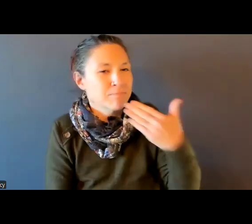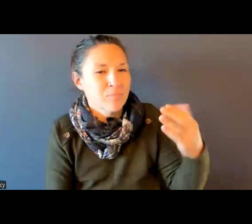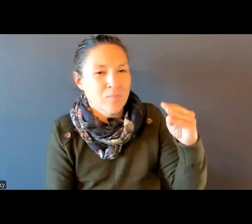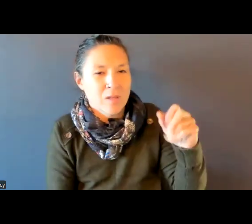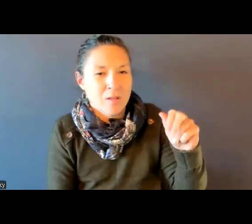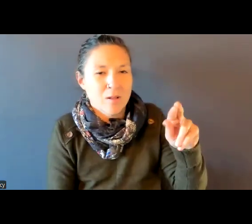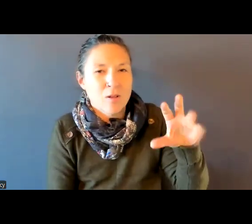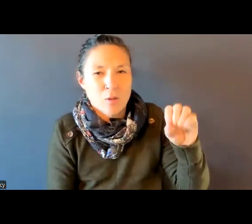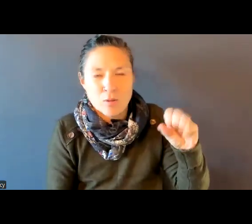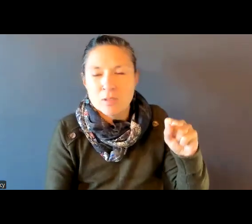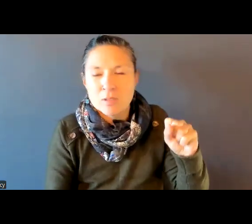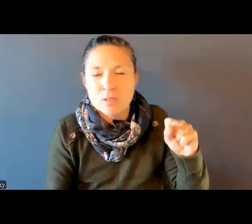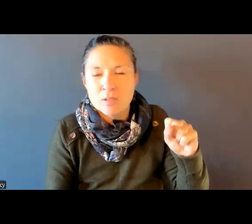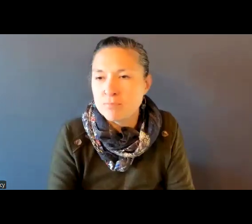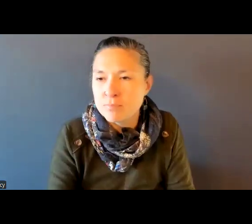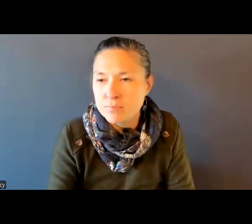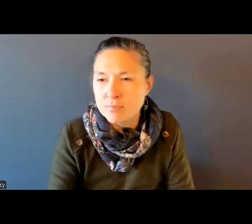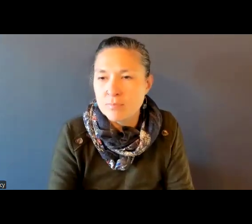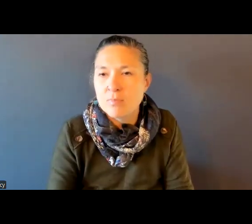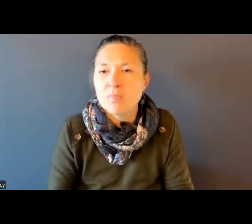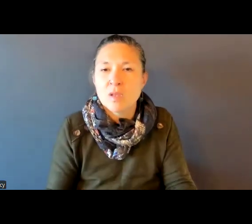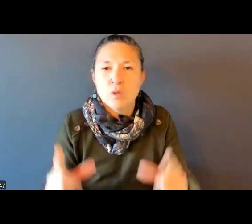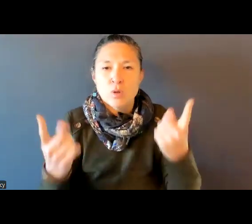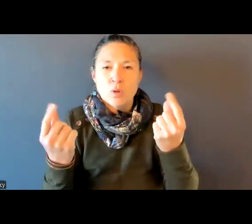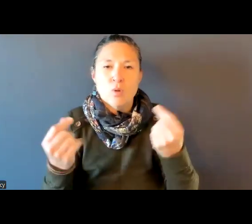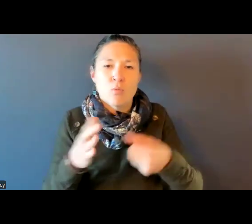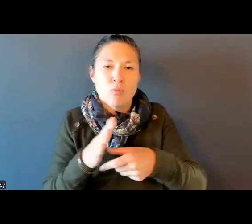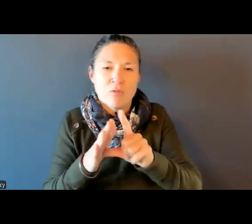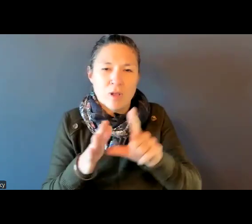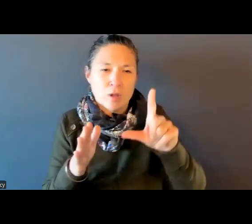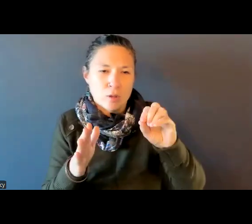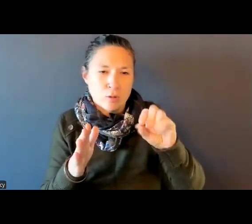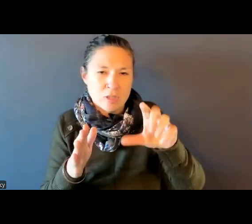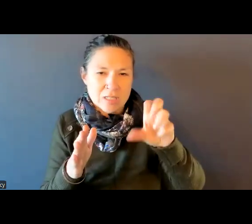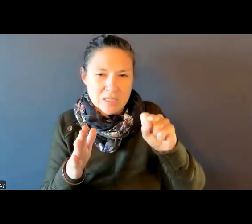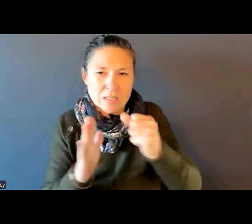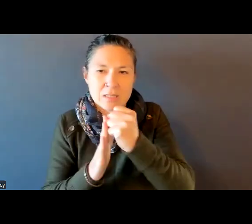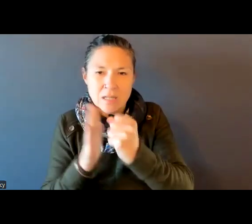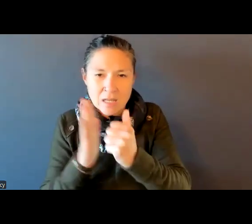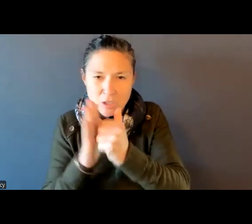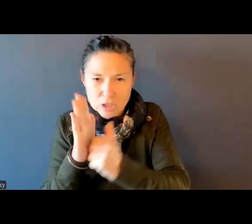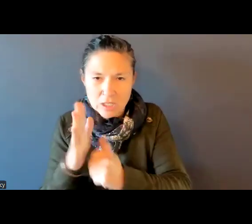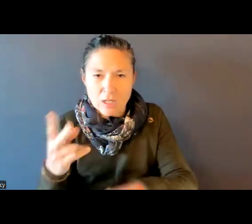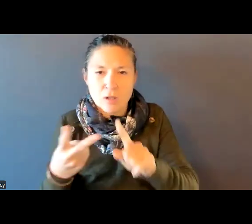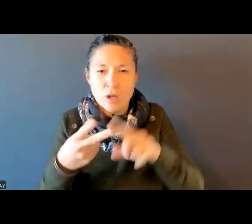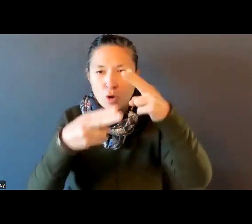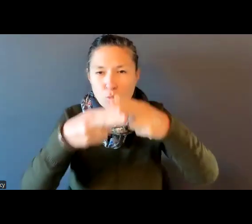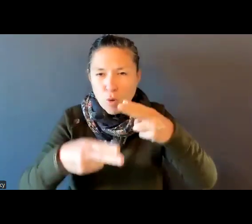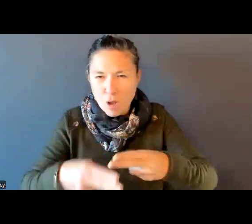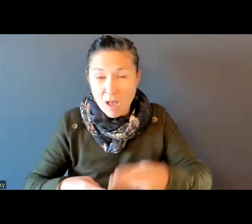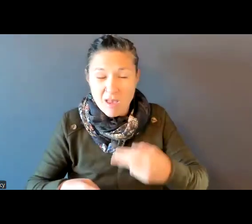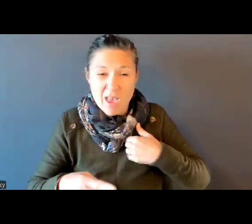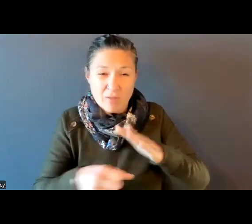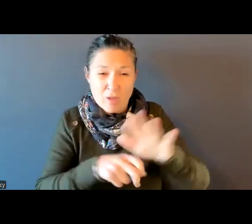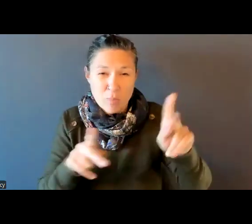we did the review, we're doing the review of the logistics and agenda. We'll do the roll call to make sure we have quorum. We'll take